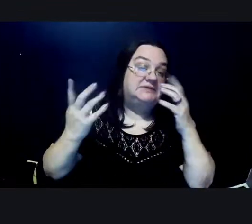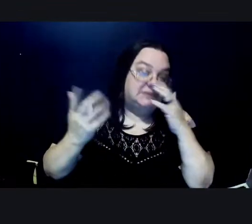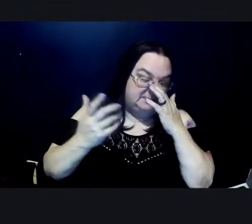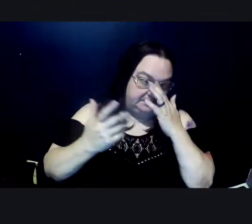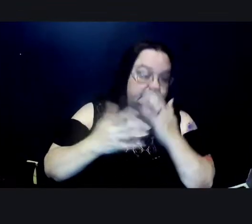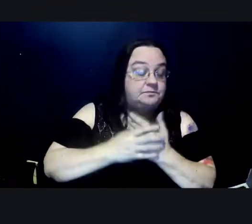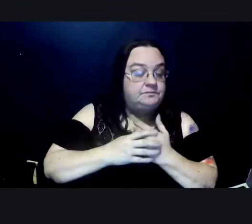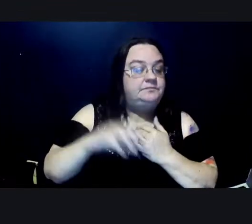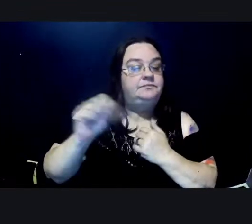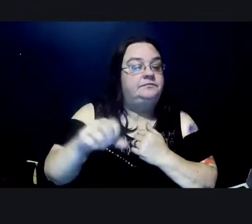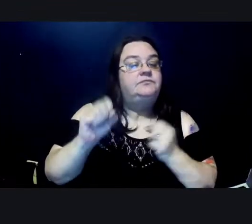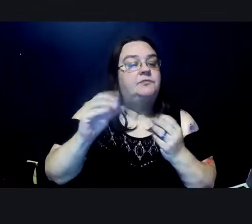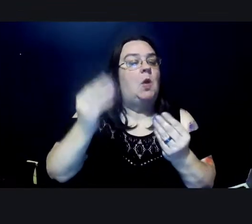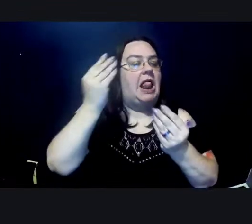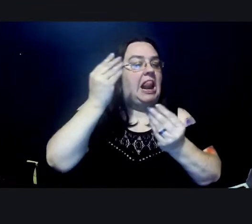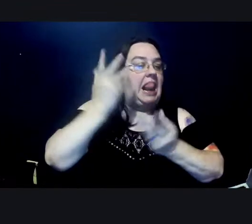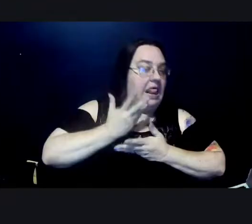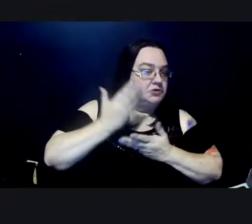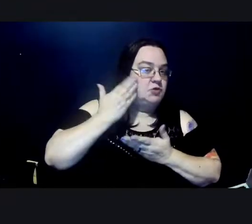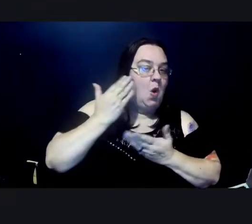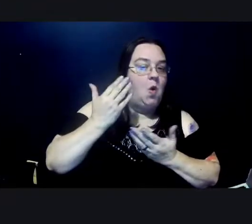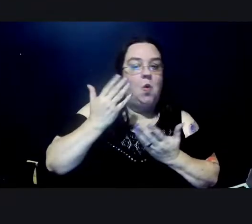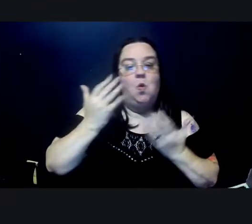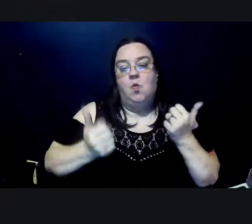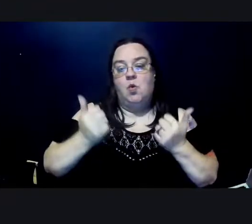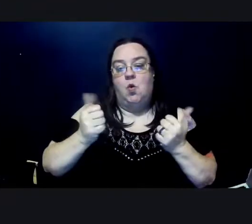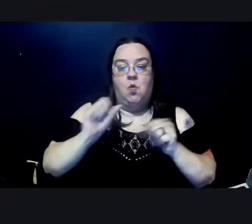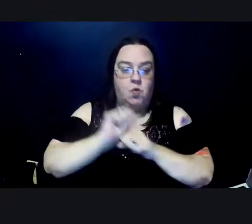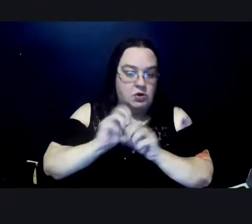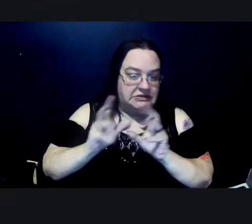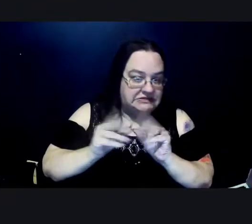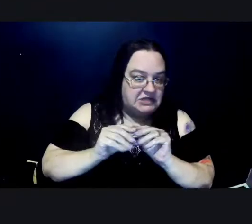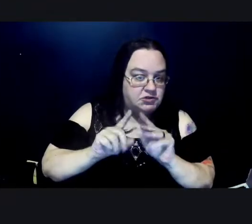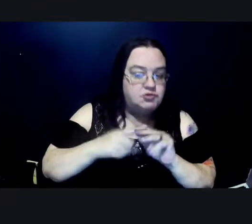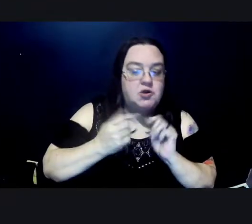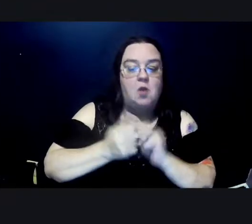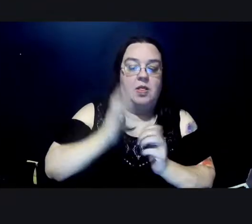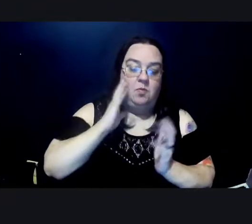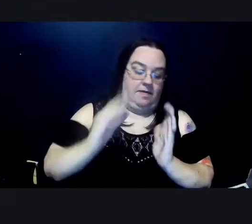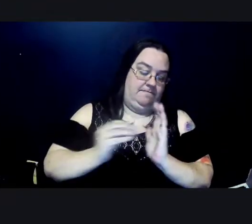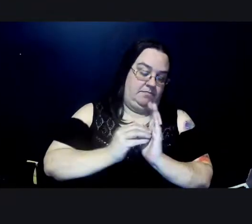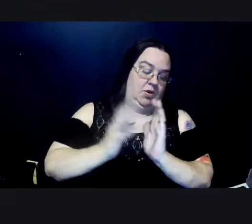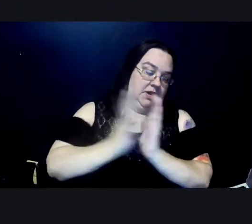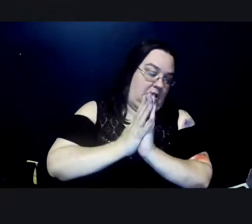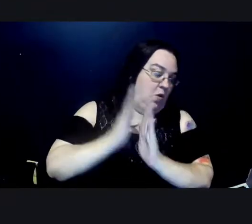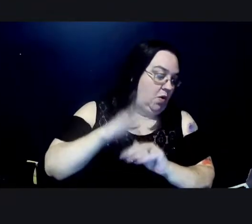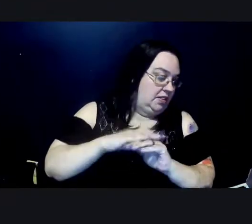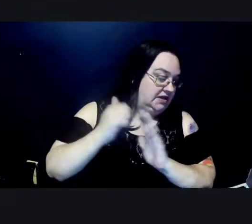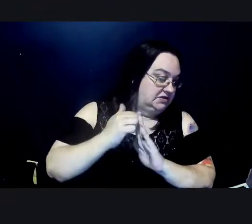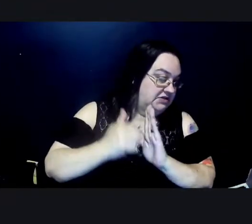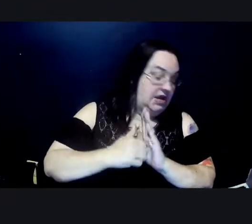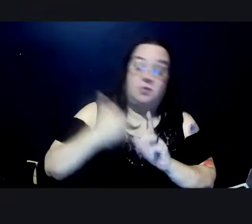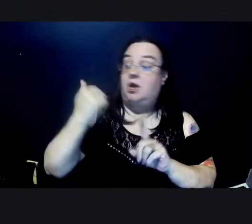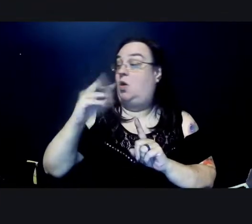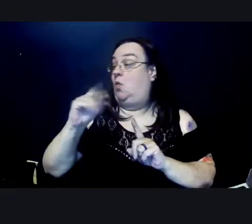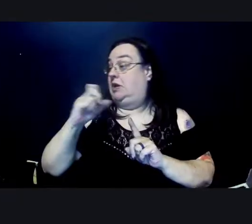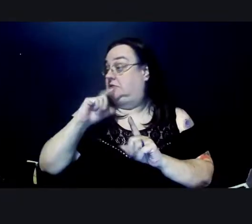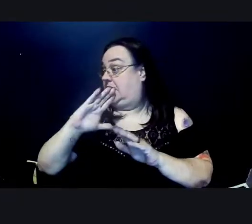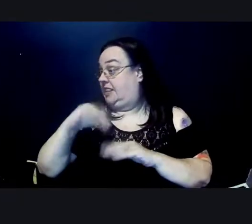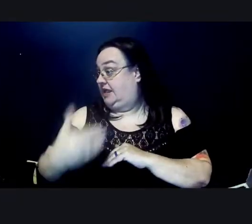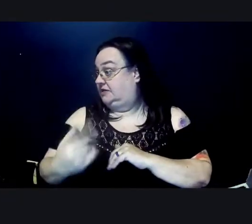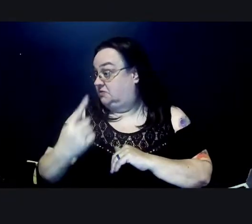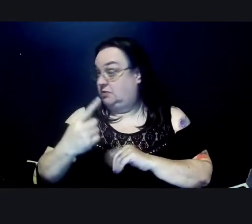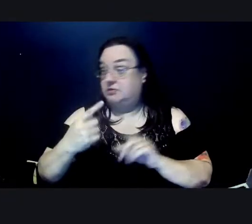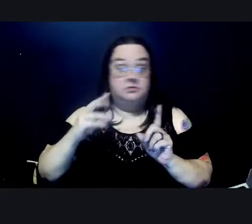so let us know what work session to start with, and we'll put it on there, and then we want to do it in 2